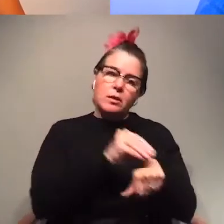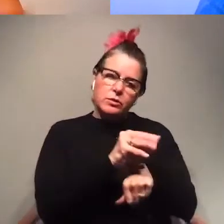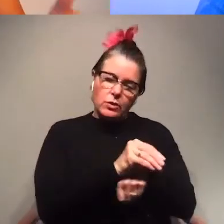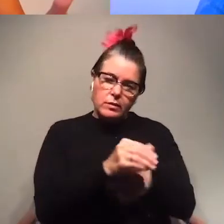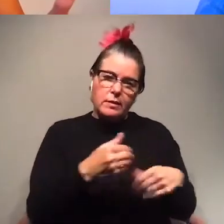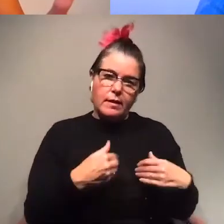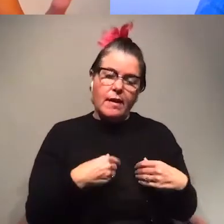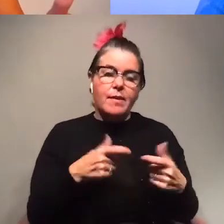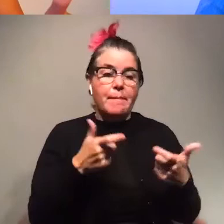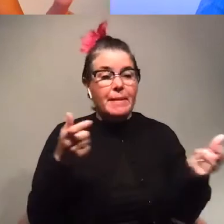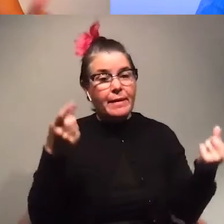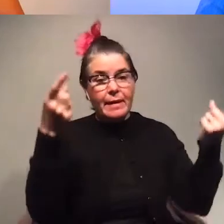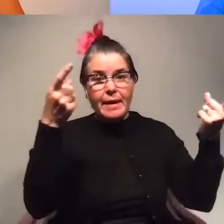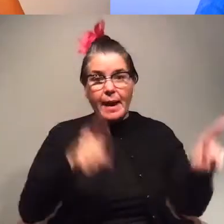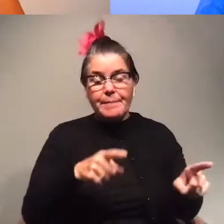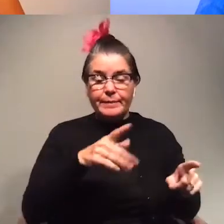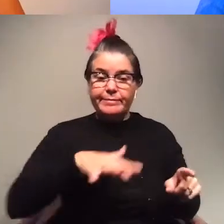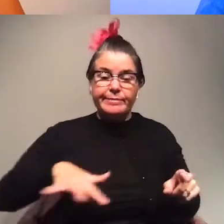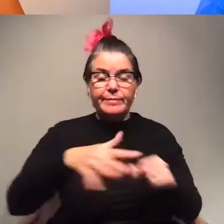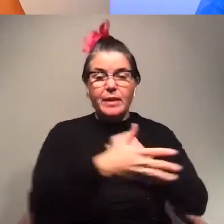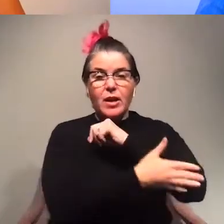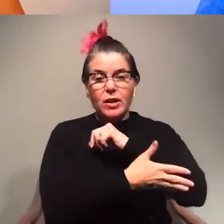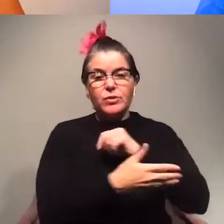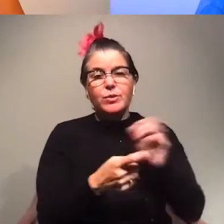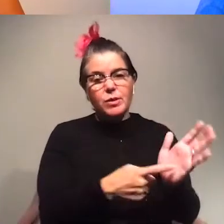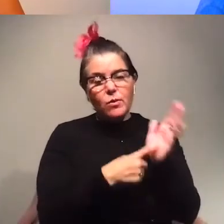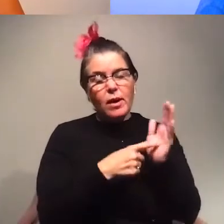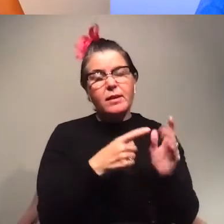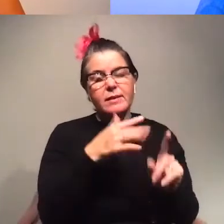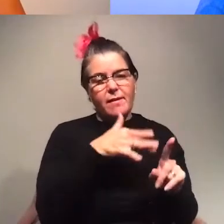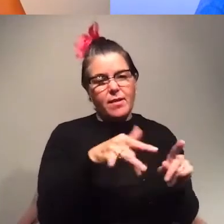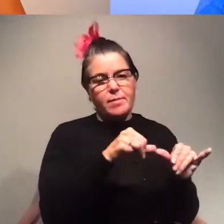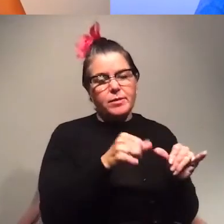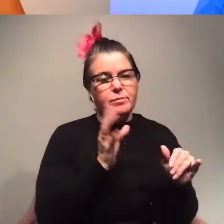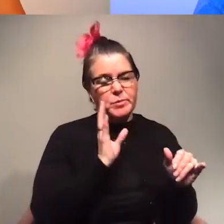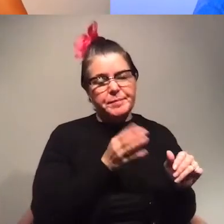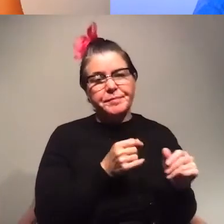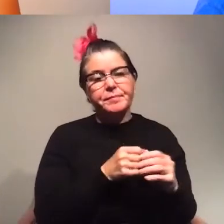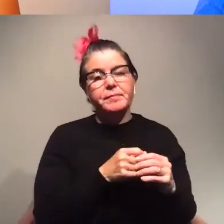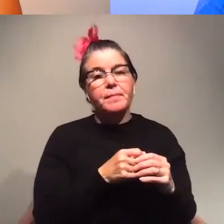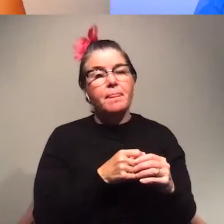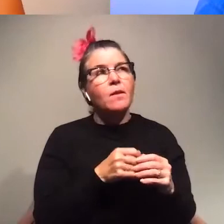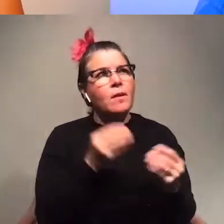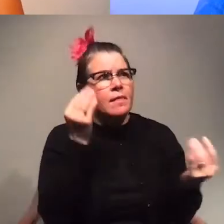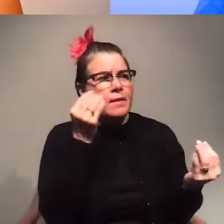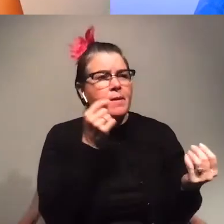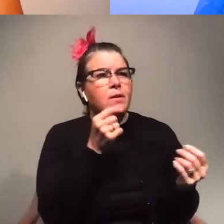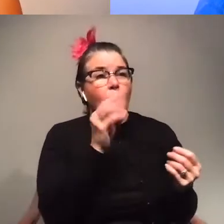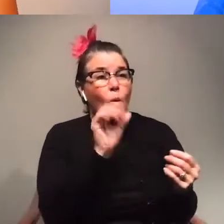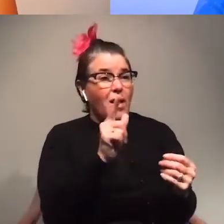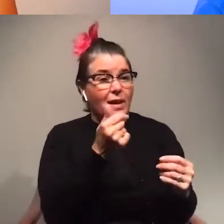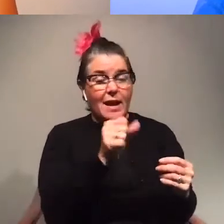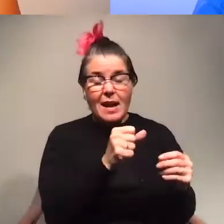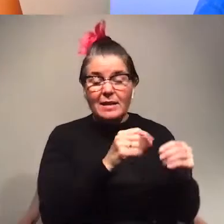a huge event that happens around our country, you're always going to require some kind of environmental engineer, because let's think about the oil and gas